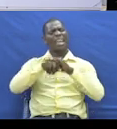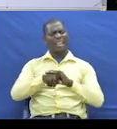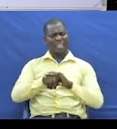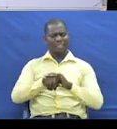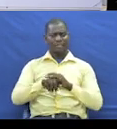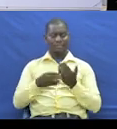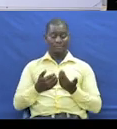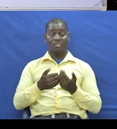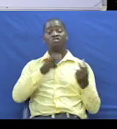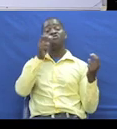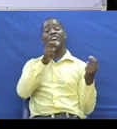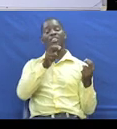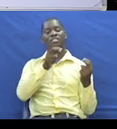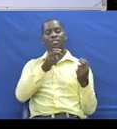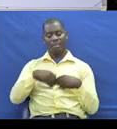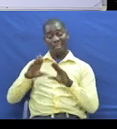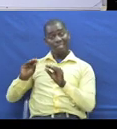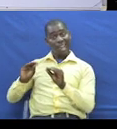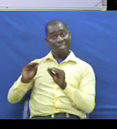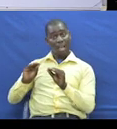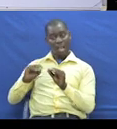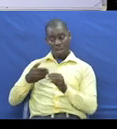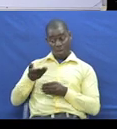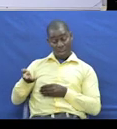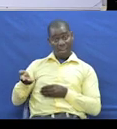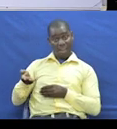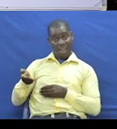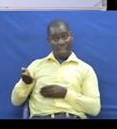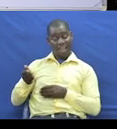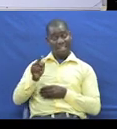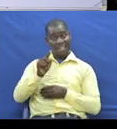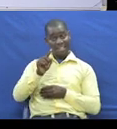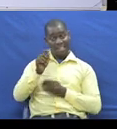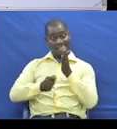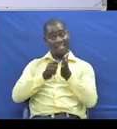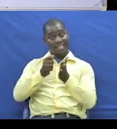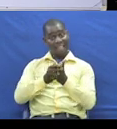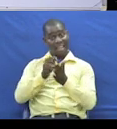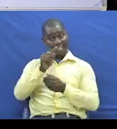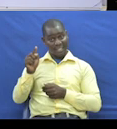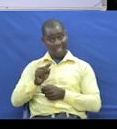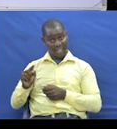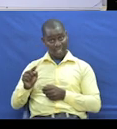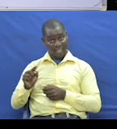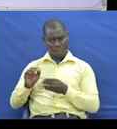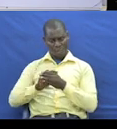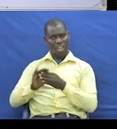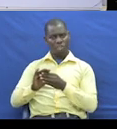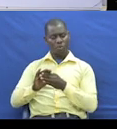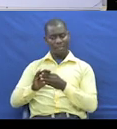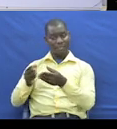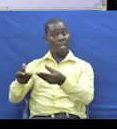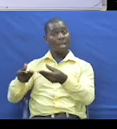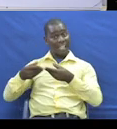For a case of charge, the data which we are having here is that we are having the Z, because we say that